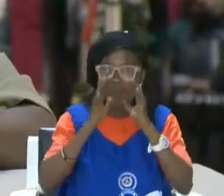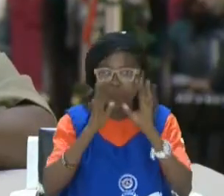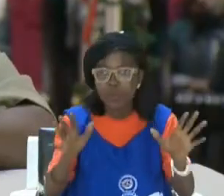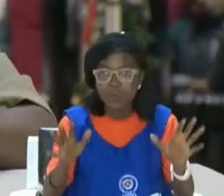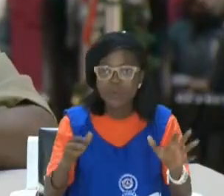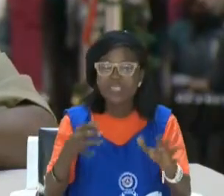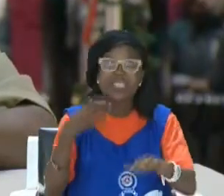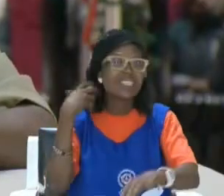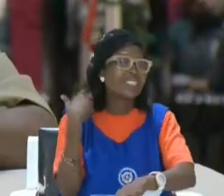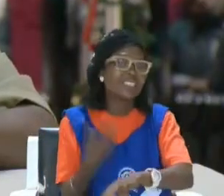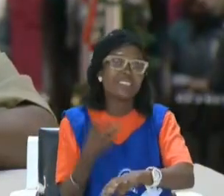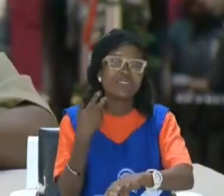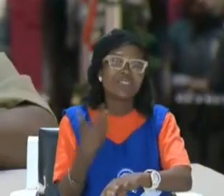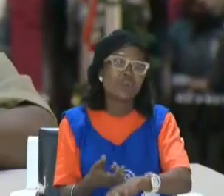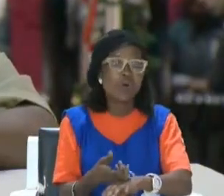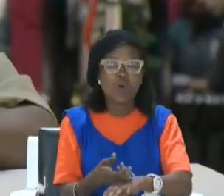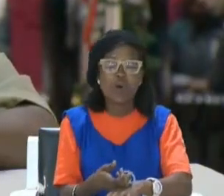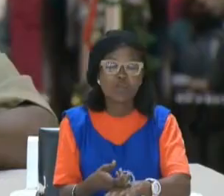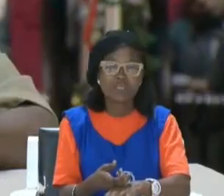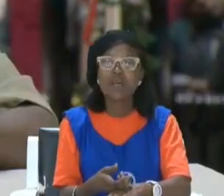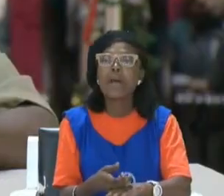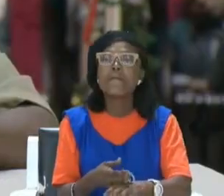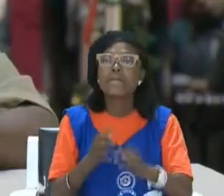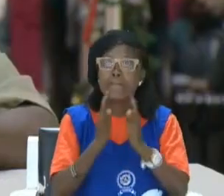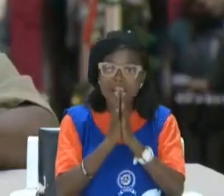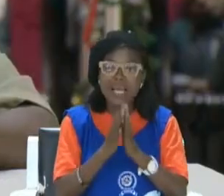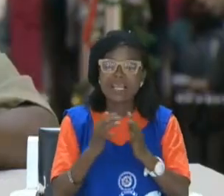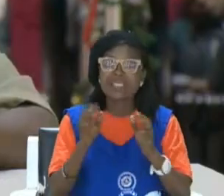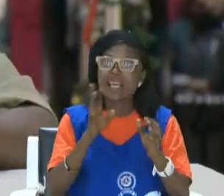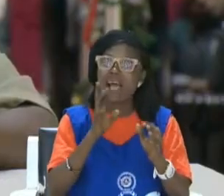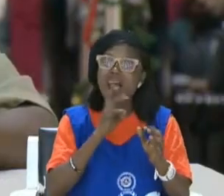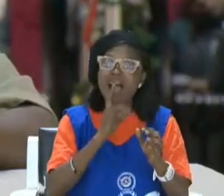difficult prayers are answered.